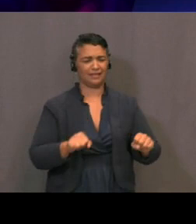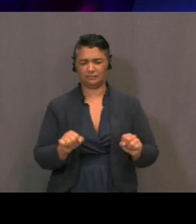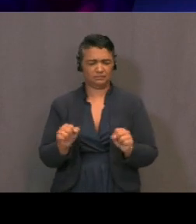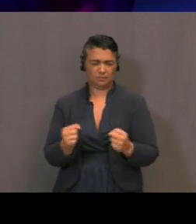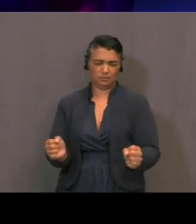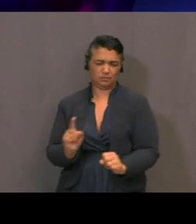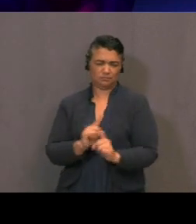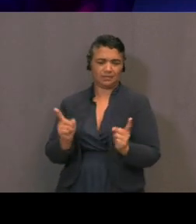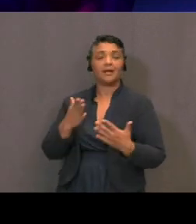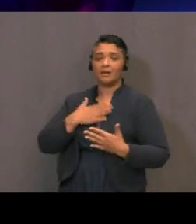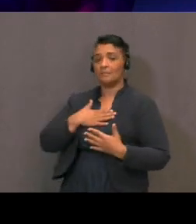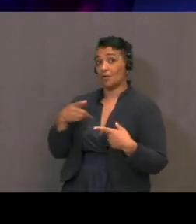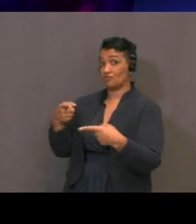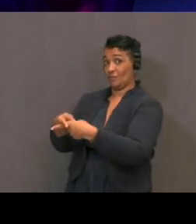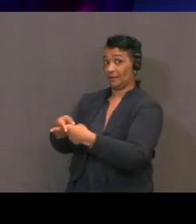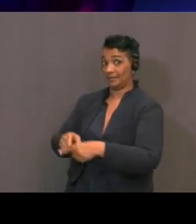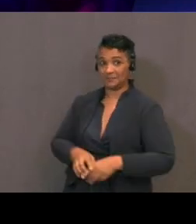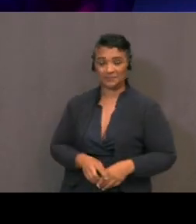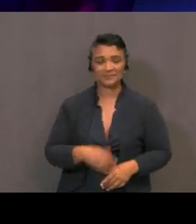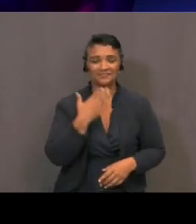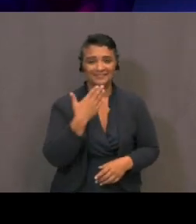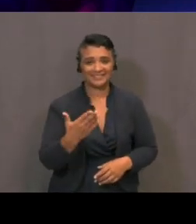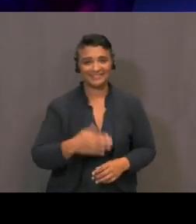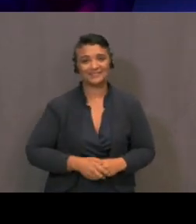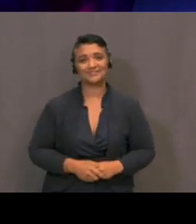Yeah, that's my rebuttal. Thank you.